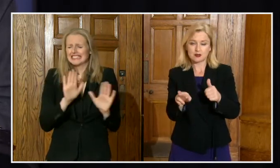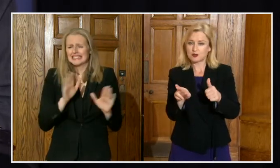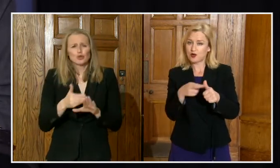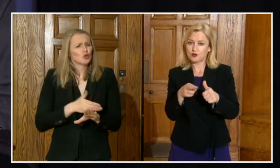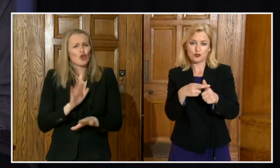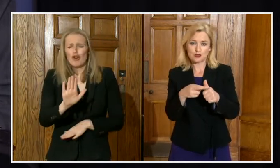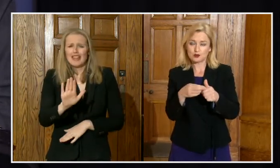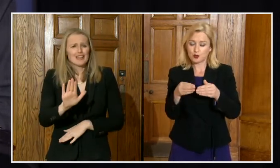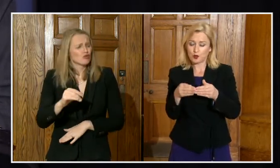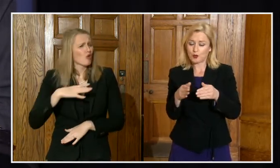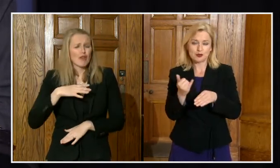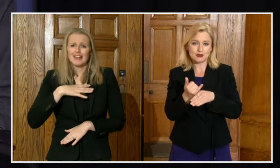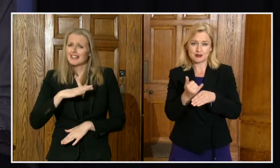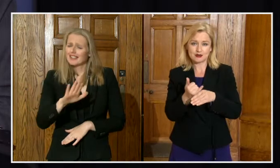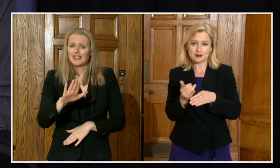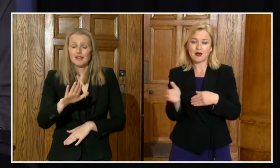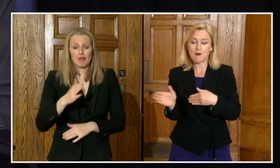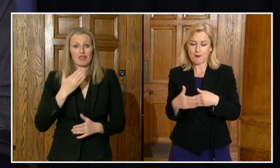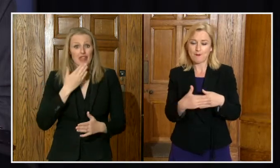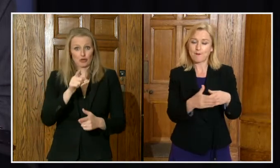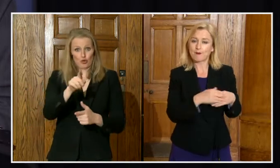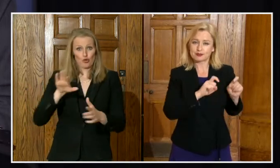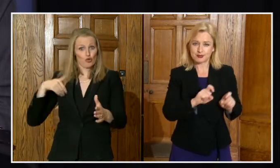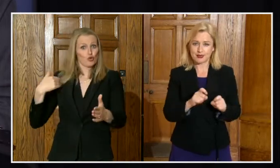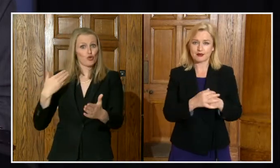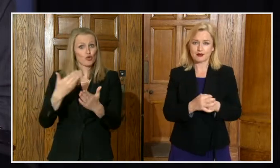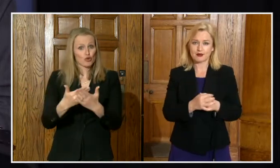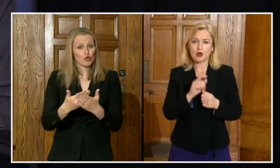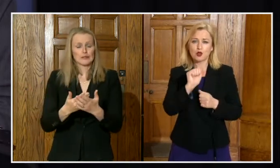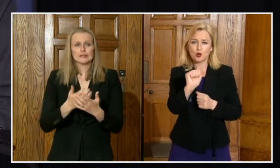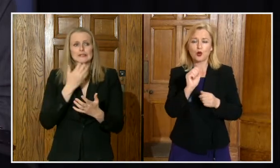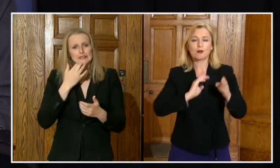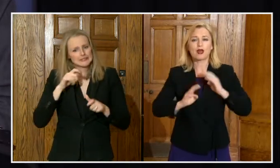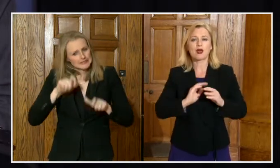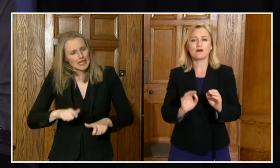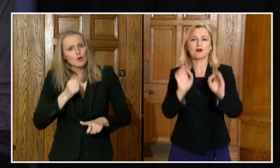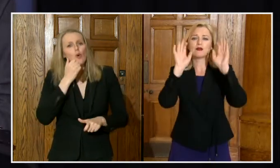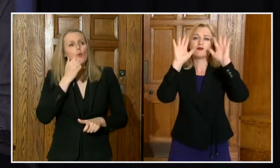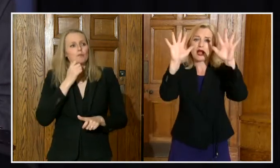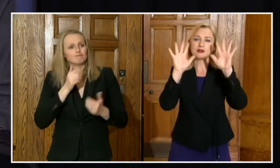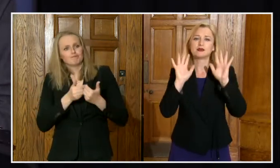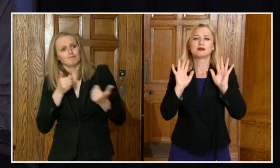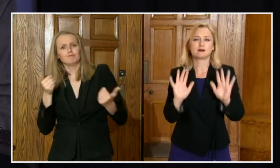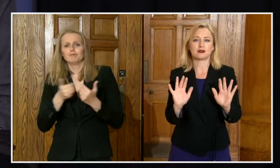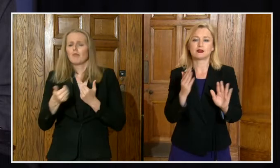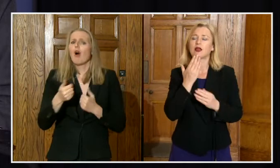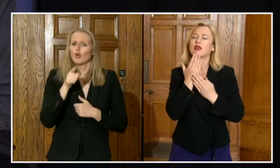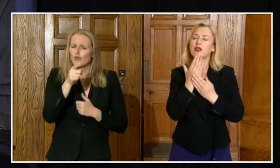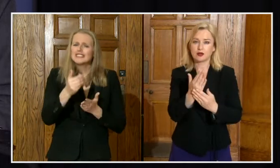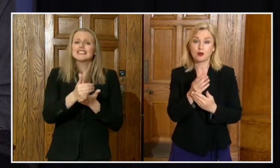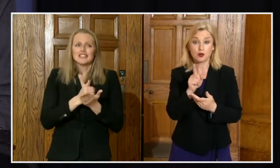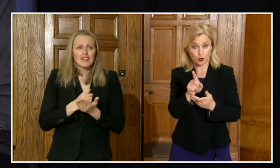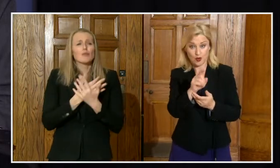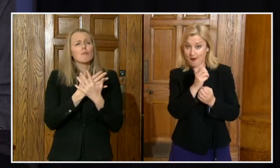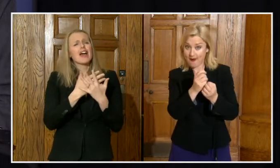outstanding. You have saved lives, every single one of you, in terms of what you've done. And it is important that we stay